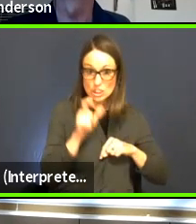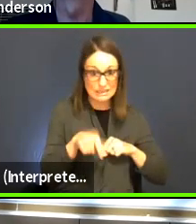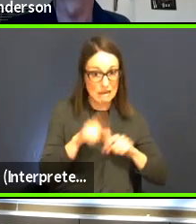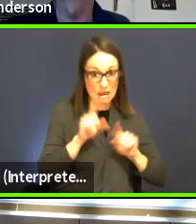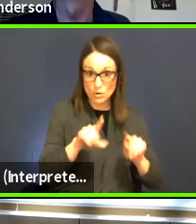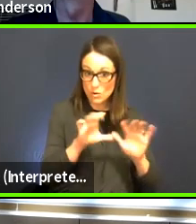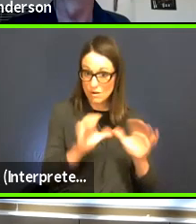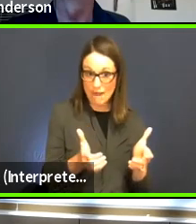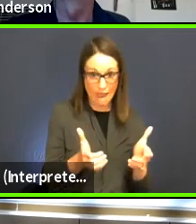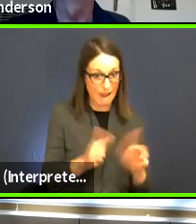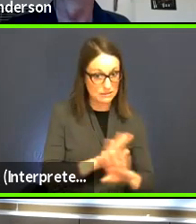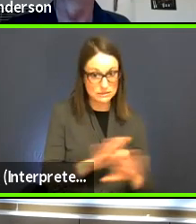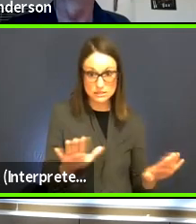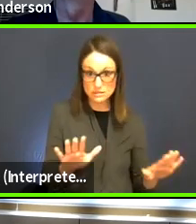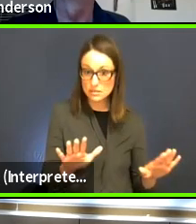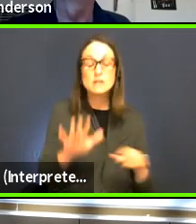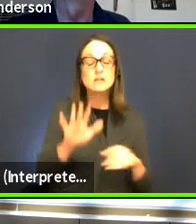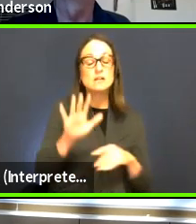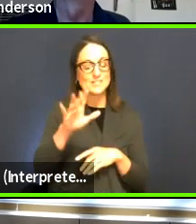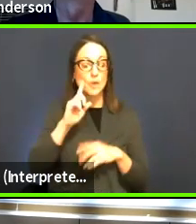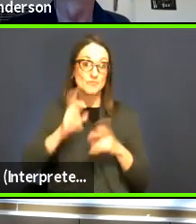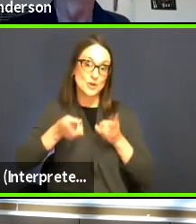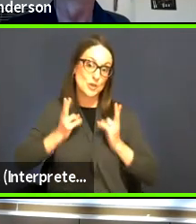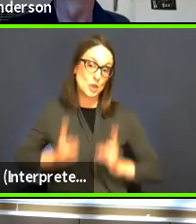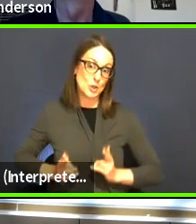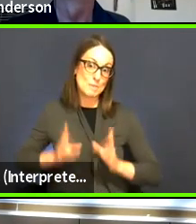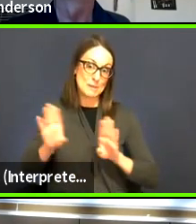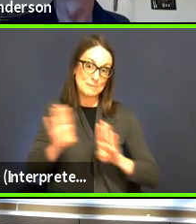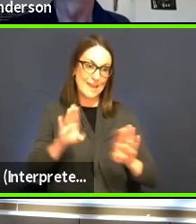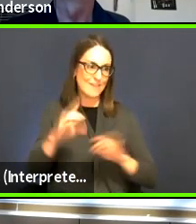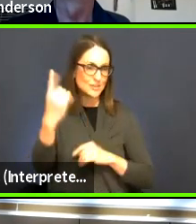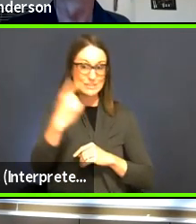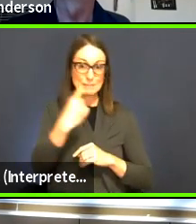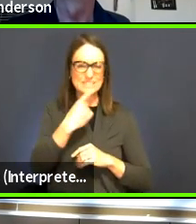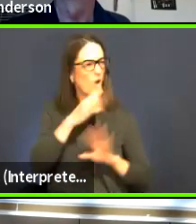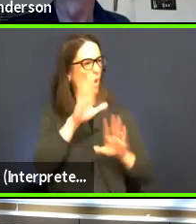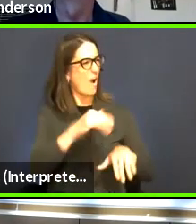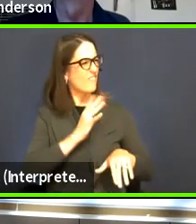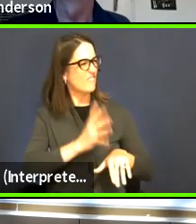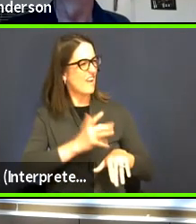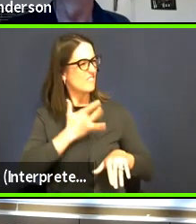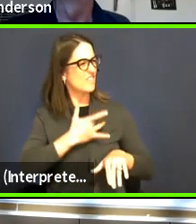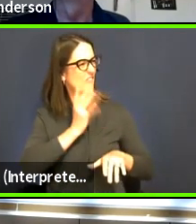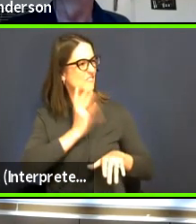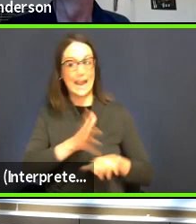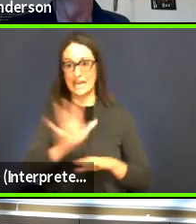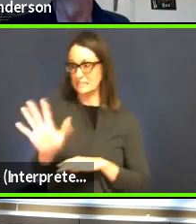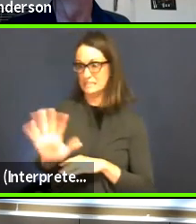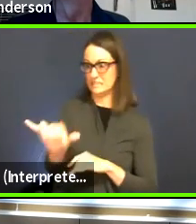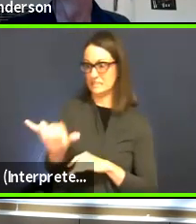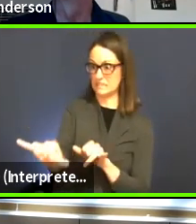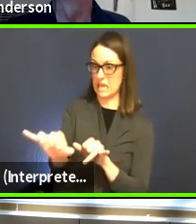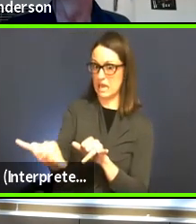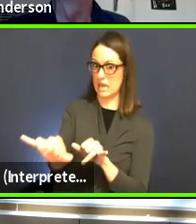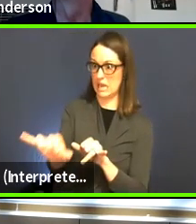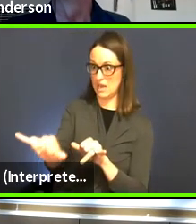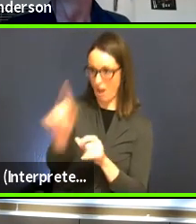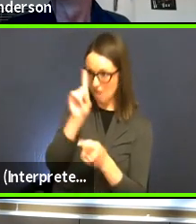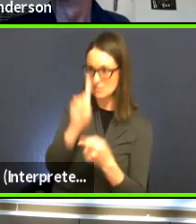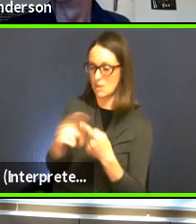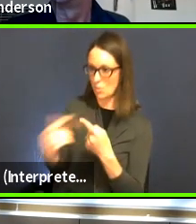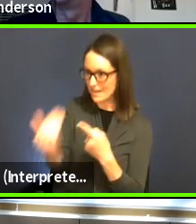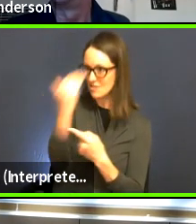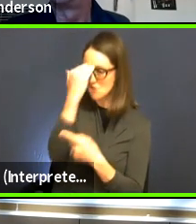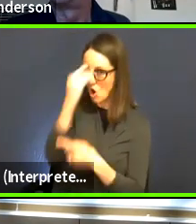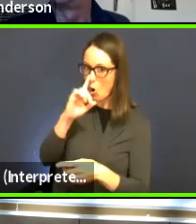as Dick, as you said, you know, human behavior, well, I can go, I feel fine. It's like, no, please stay till we know that you're